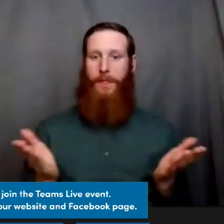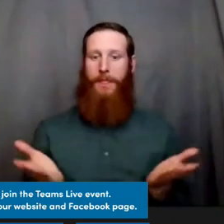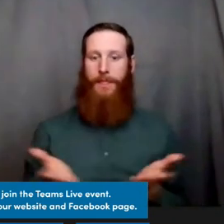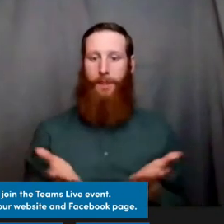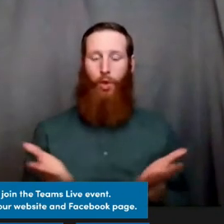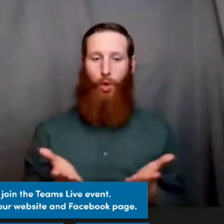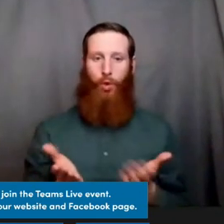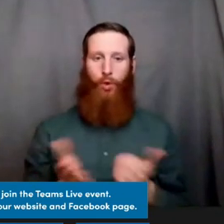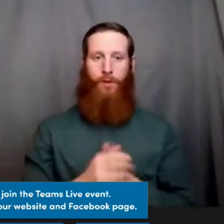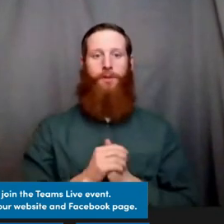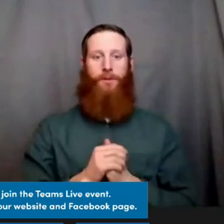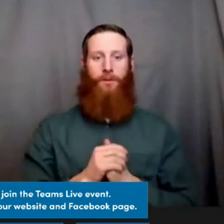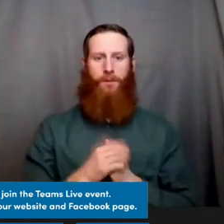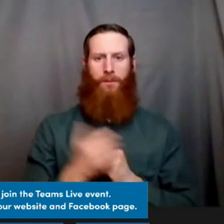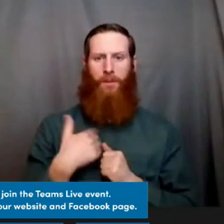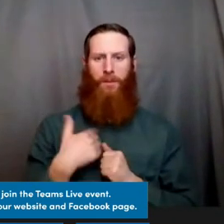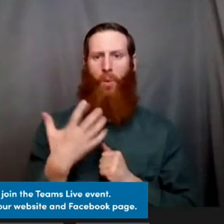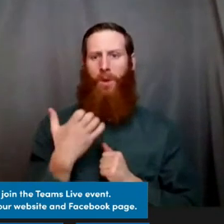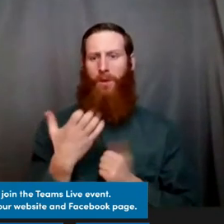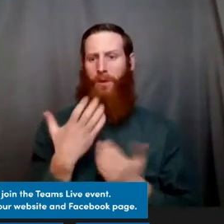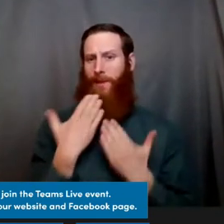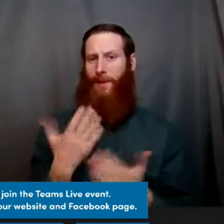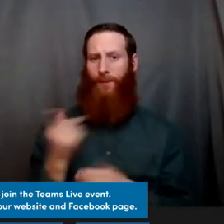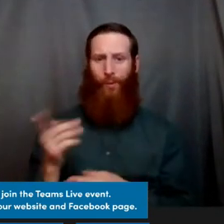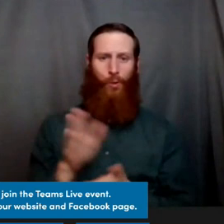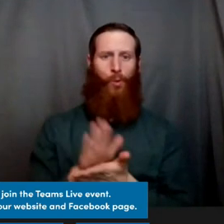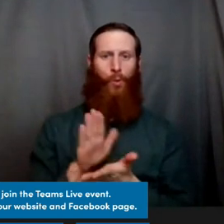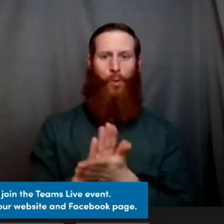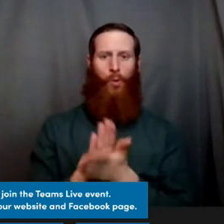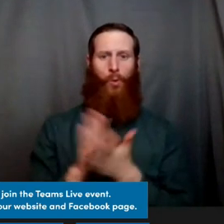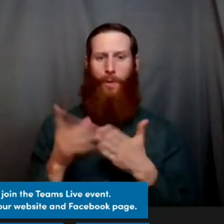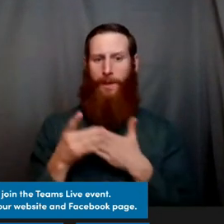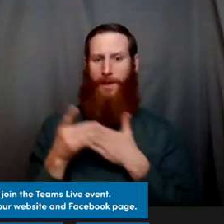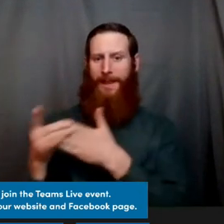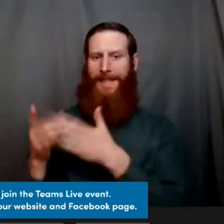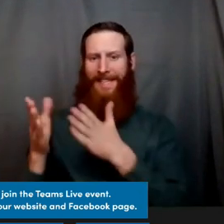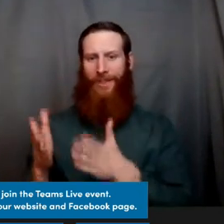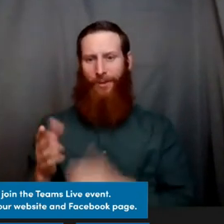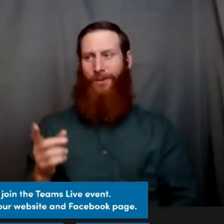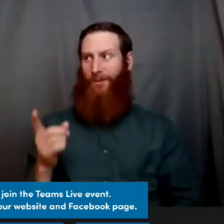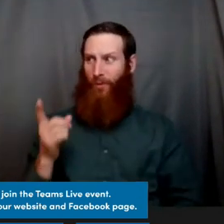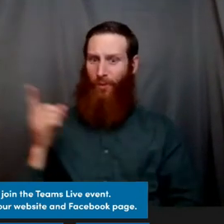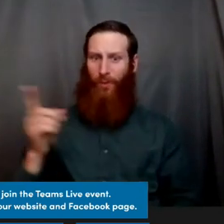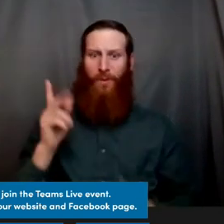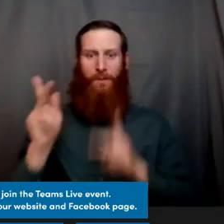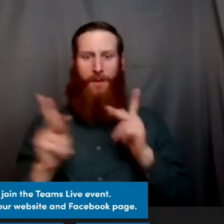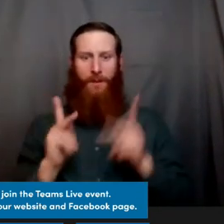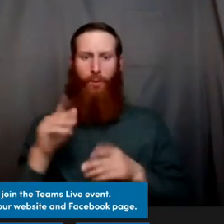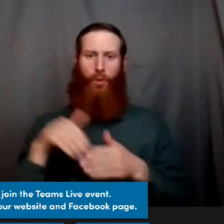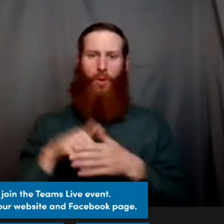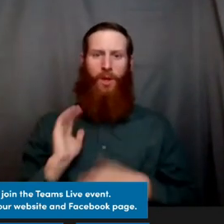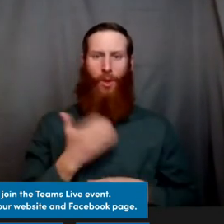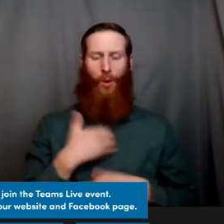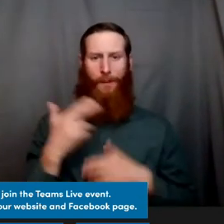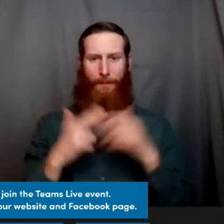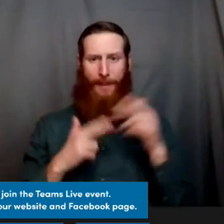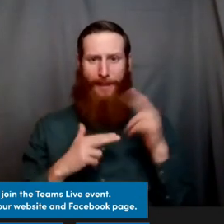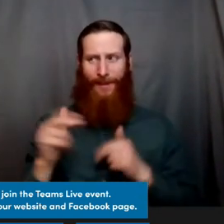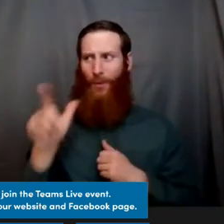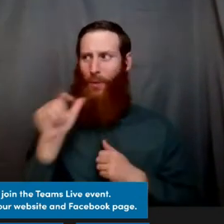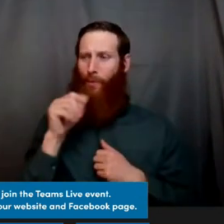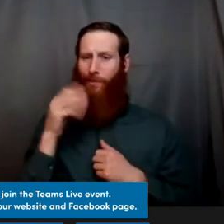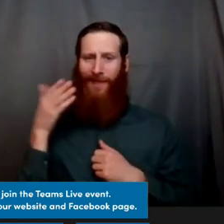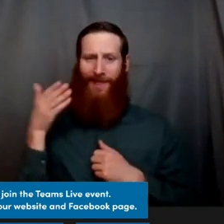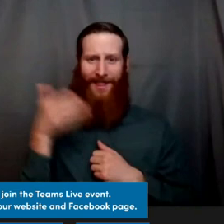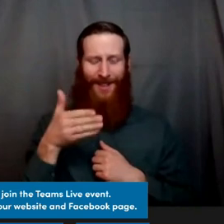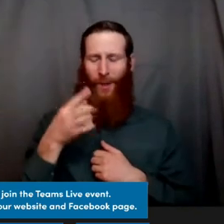by thanking our school leaders. They really are the people out in our school buildings who have been present always, and